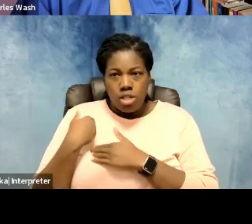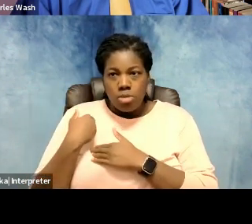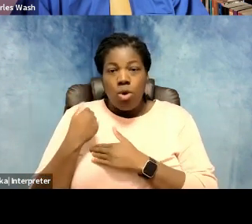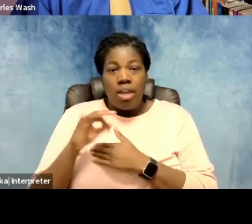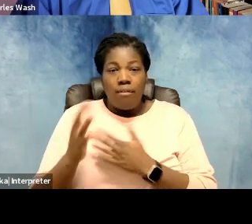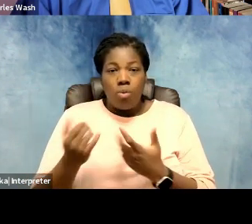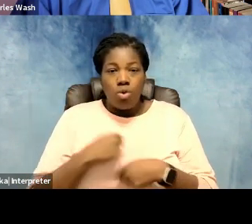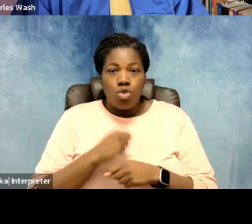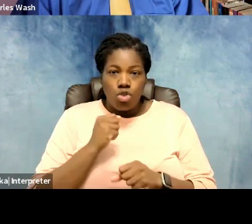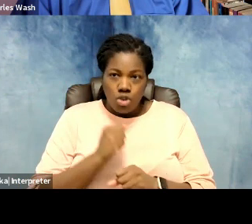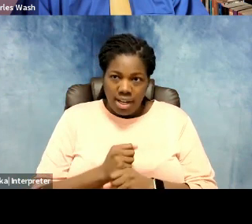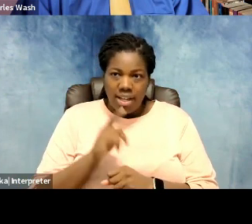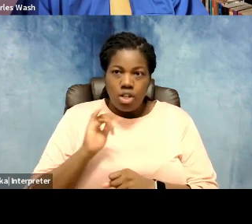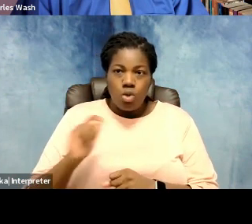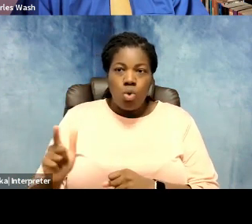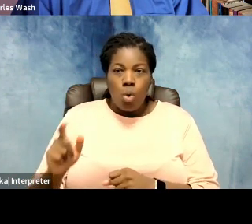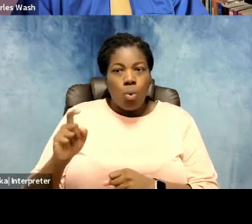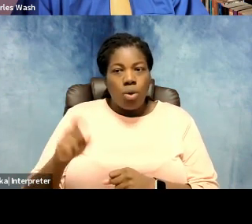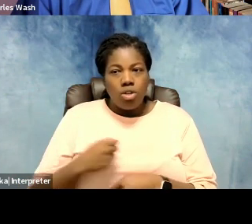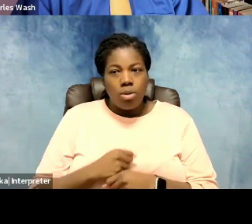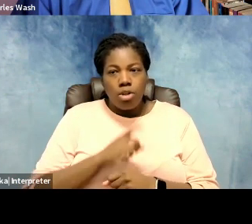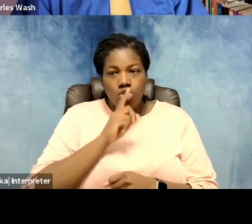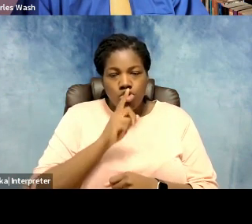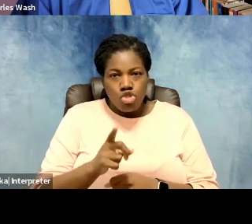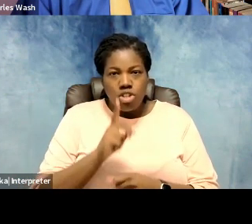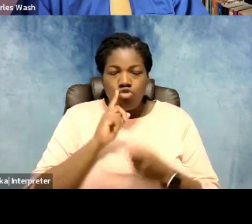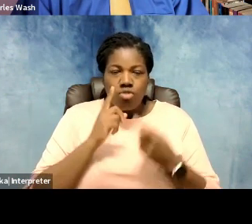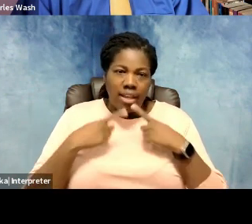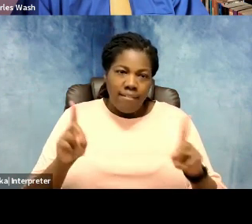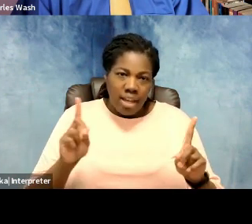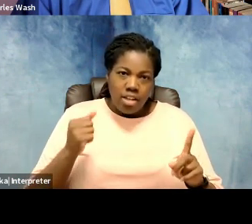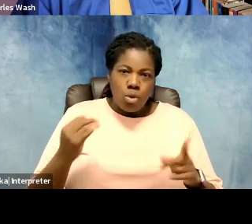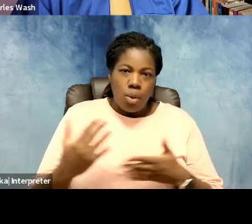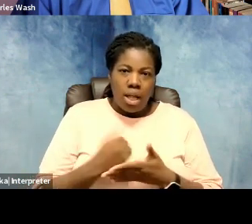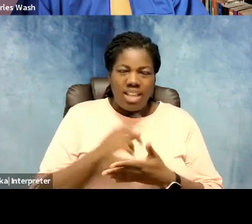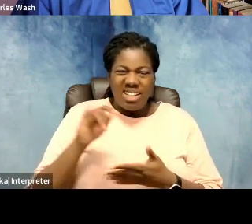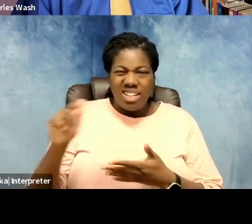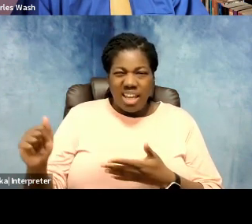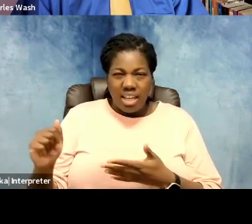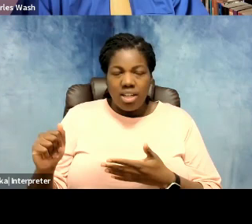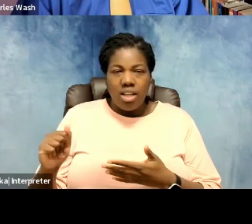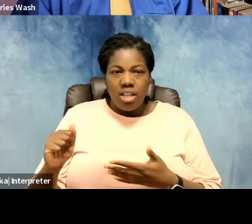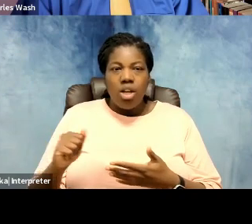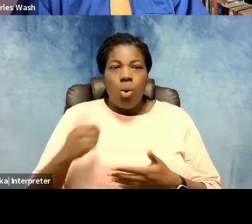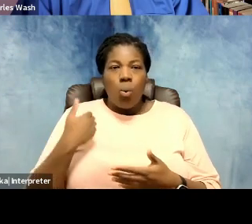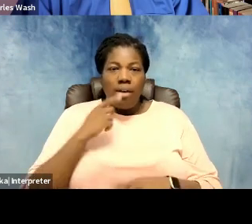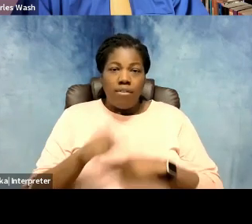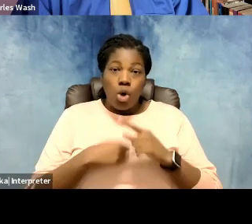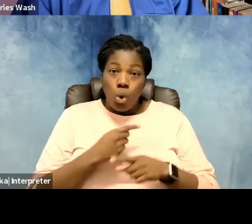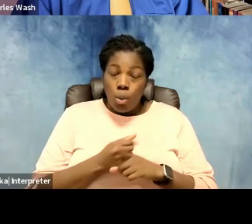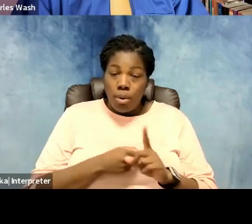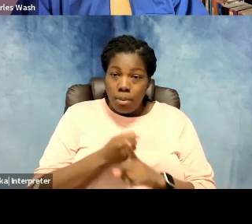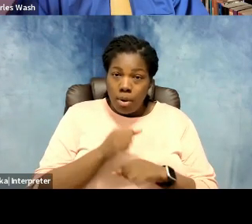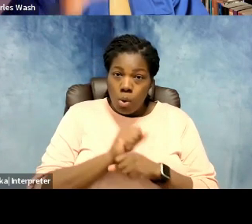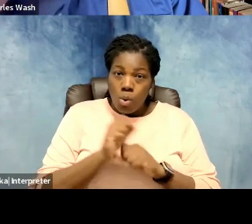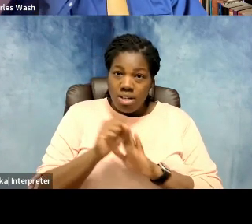gonna create a tool like this, we need to make sure that it's effective. And so we collect that data. And so we have global impact working